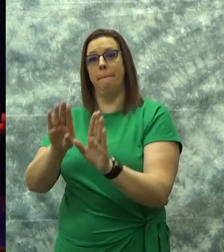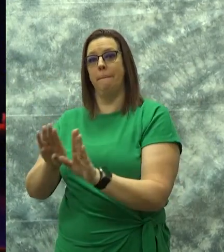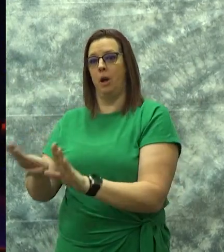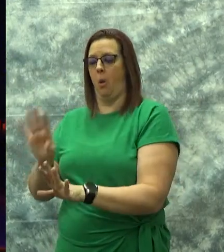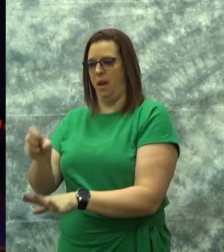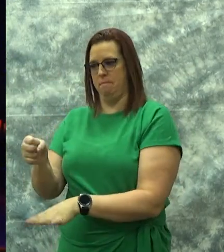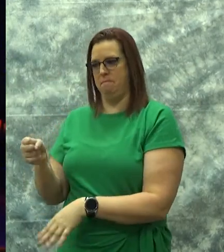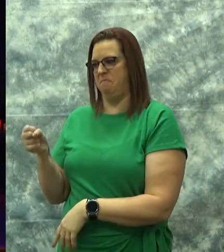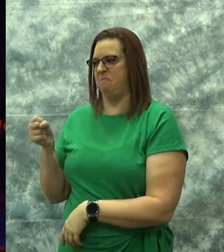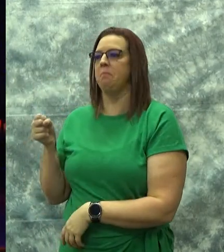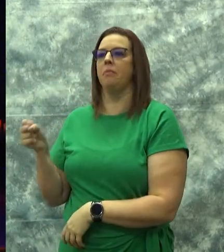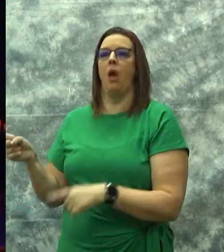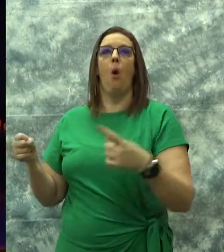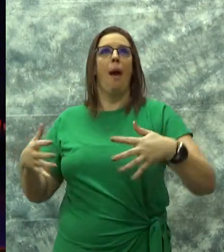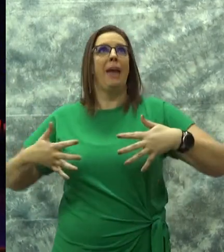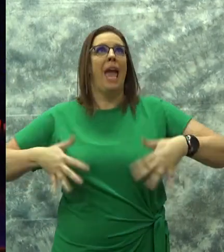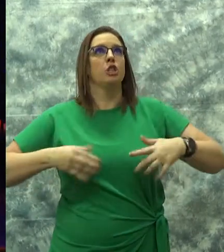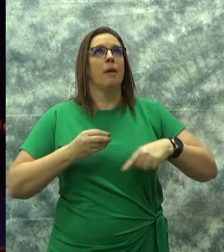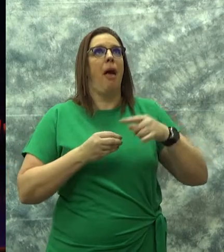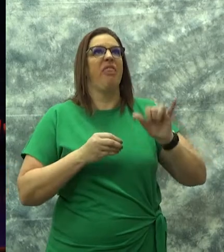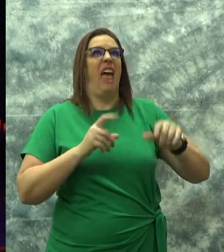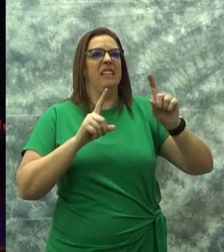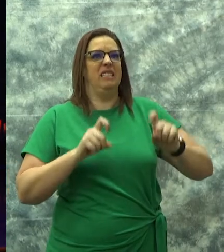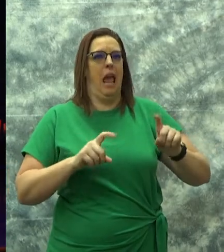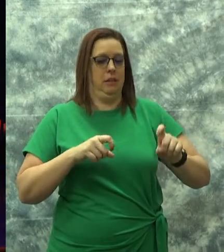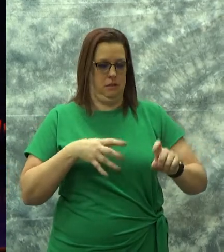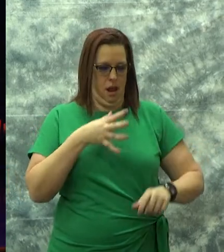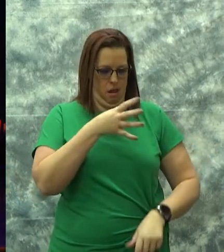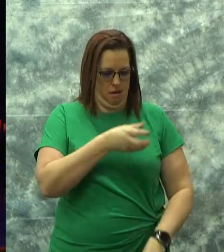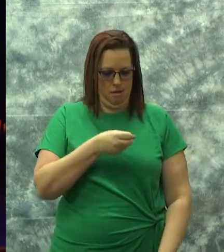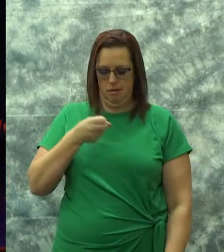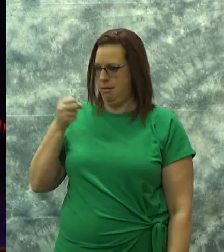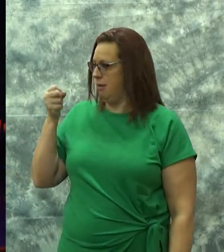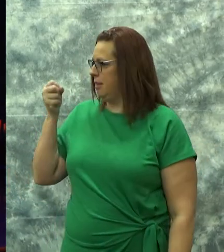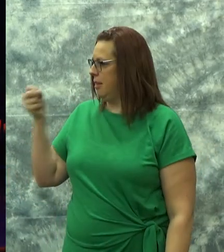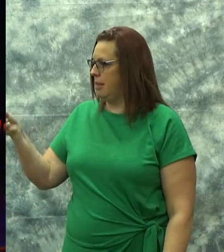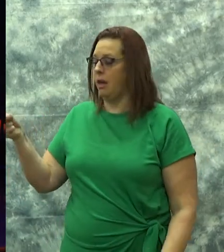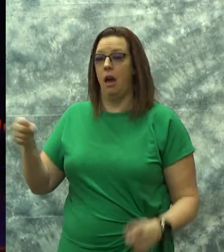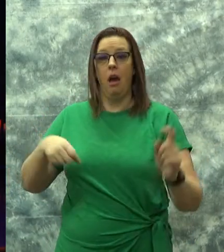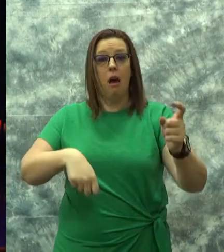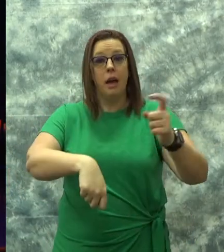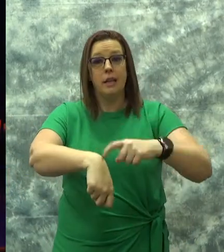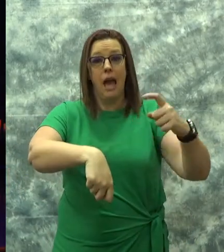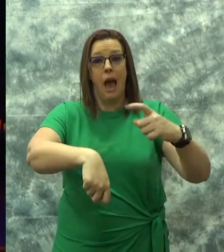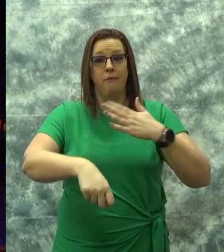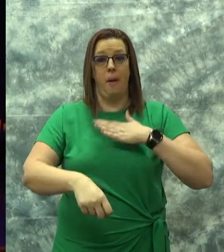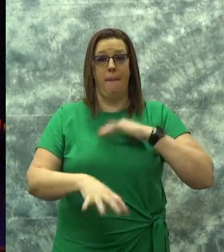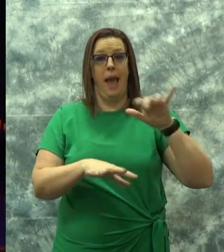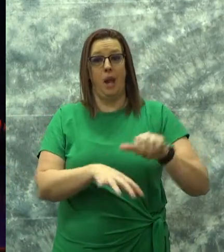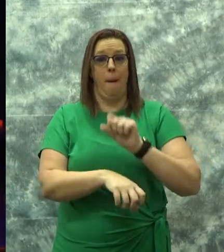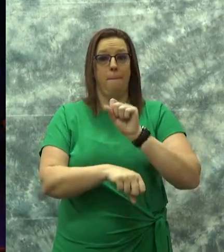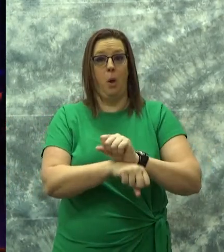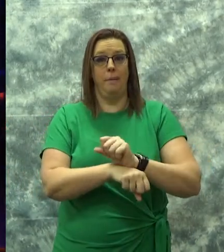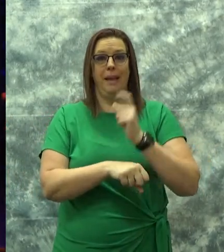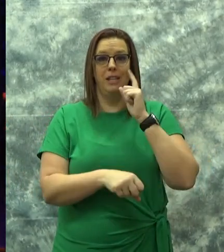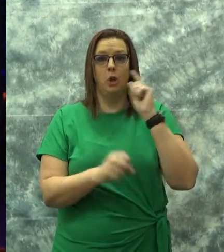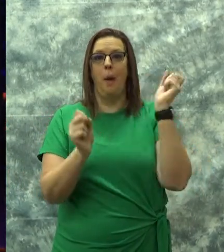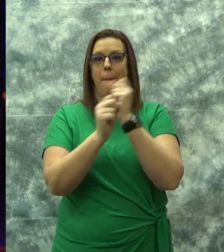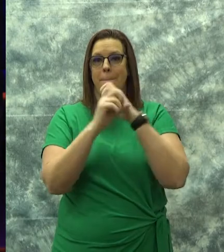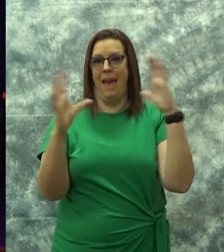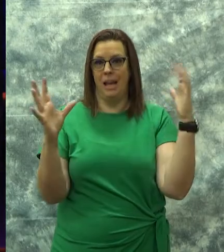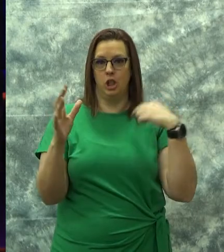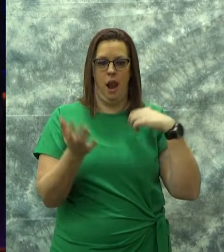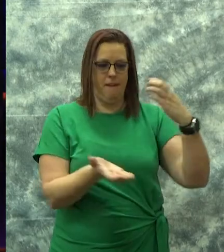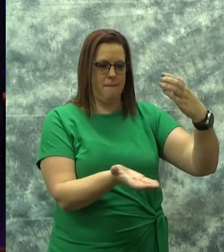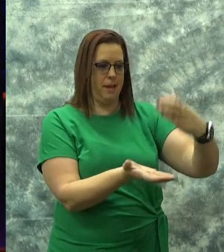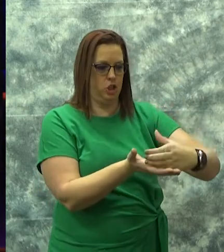it aside. Oh, I'm so anxious about that test I have to take. I set it aside. And then the time comes for the appointment. Just imagine, you get the little jar